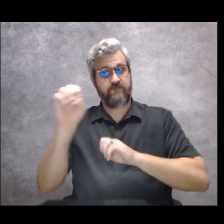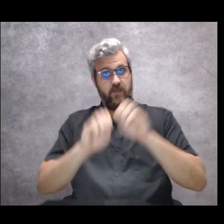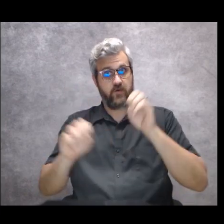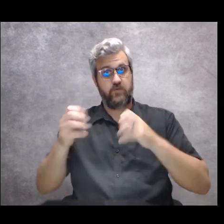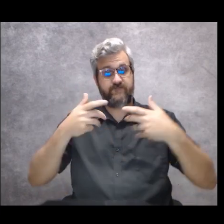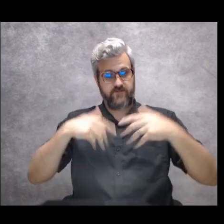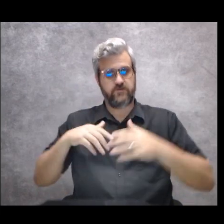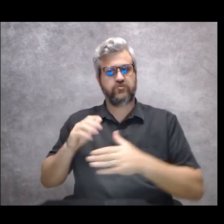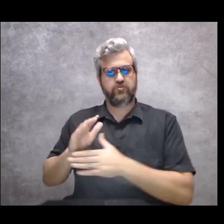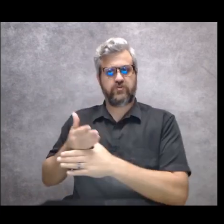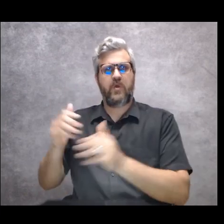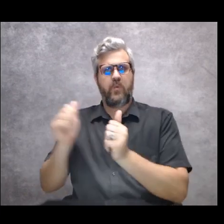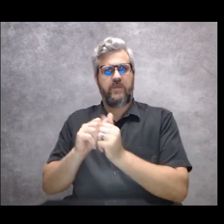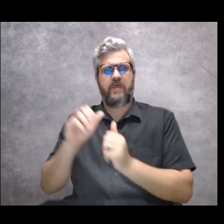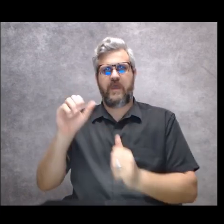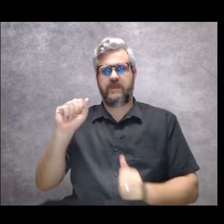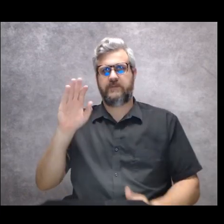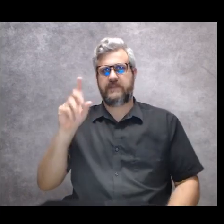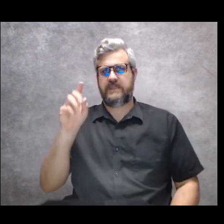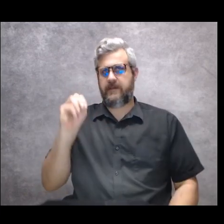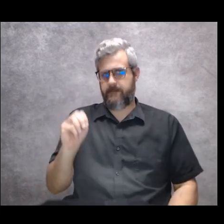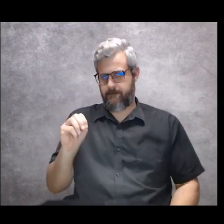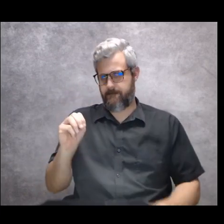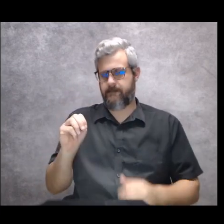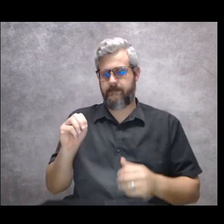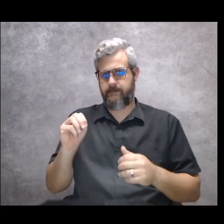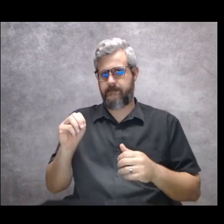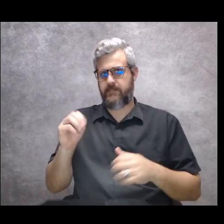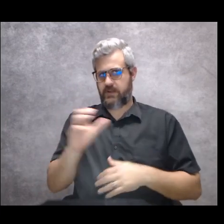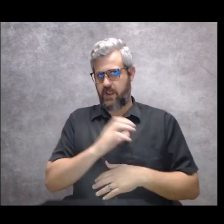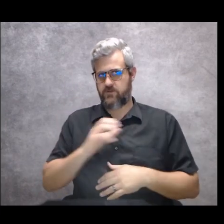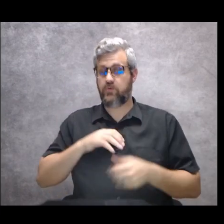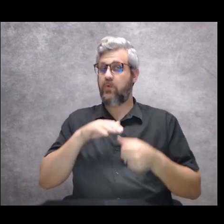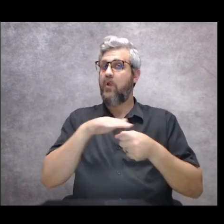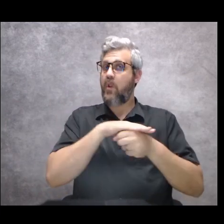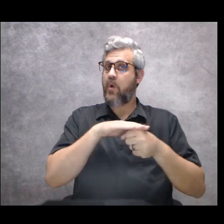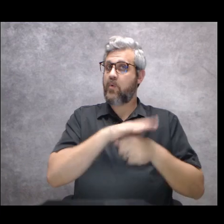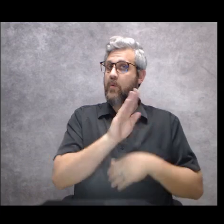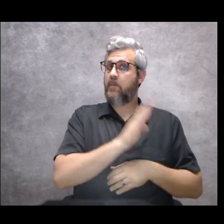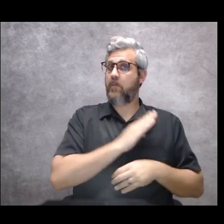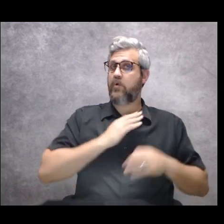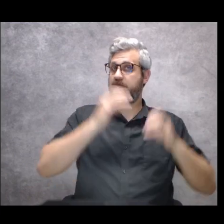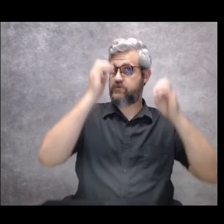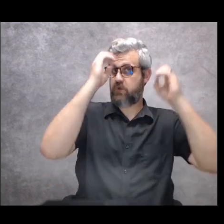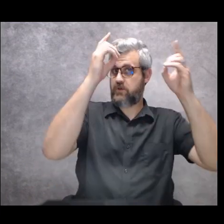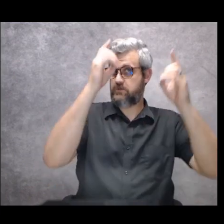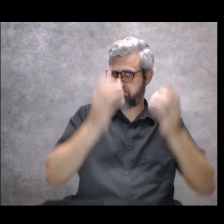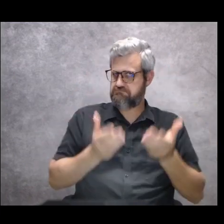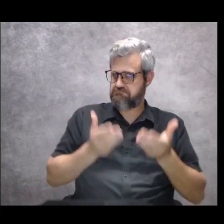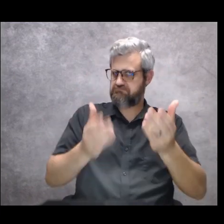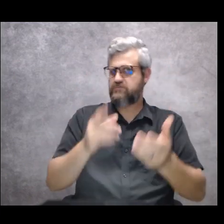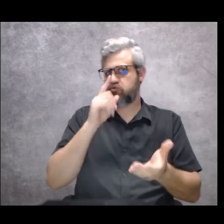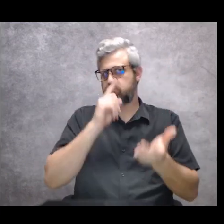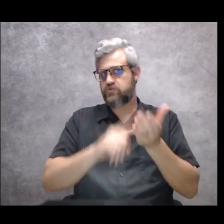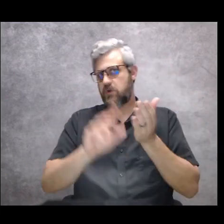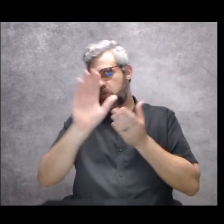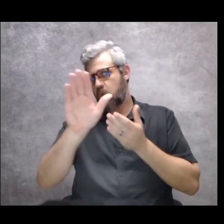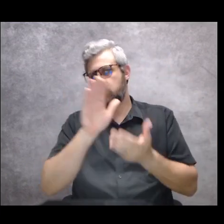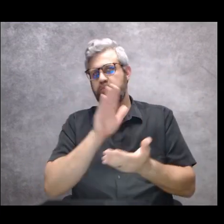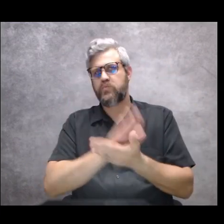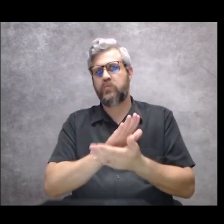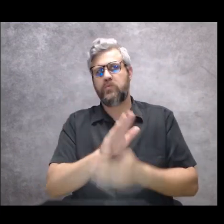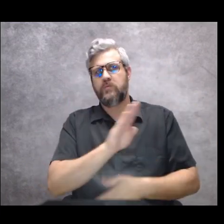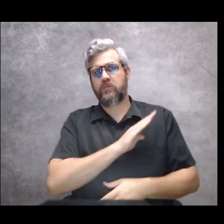Board of Education. So you may want to check your school board policies to see what yours says.